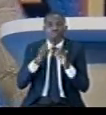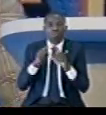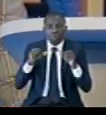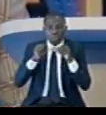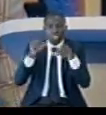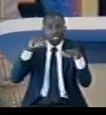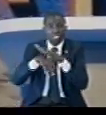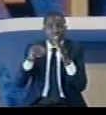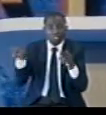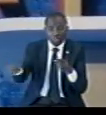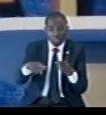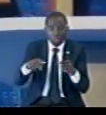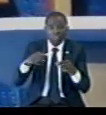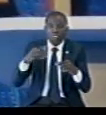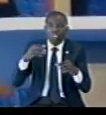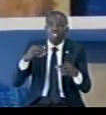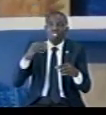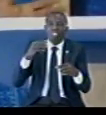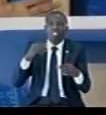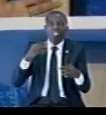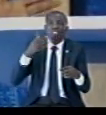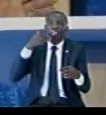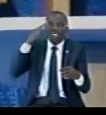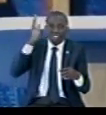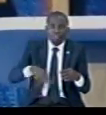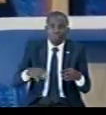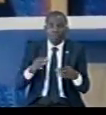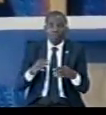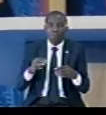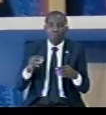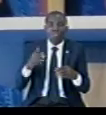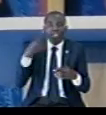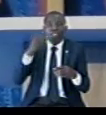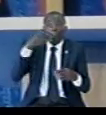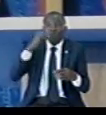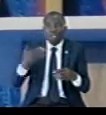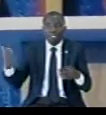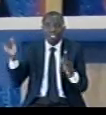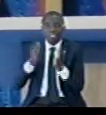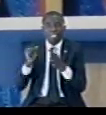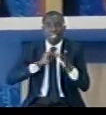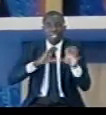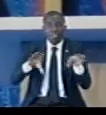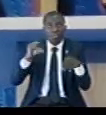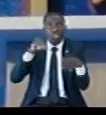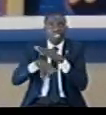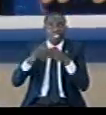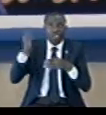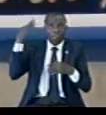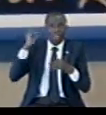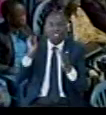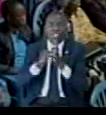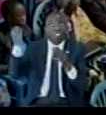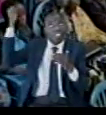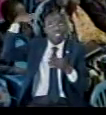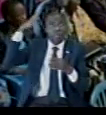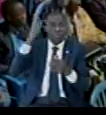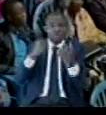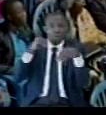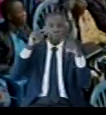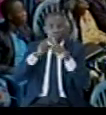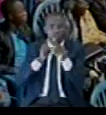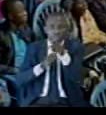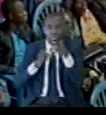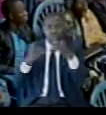evil, dirty, defiling things I've done in the past. That grace will come to you now.